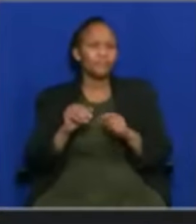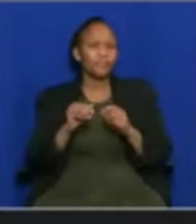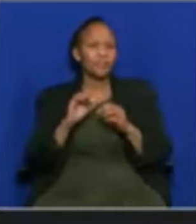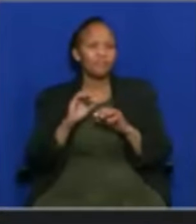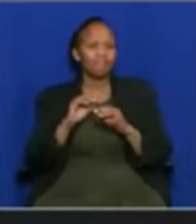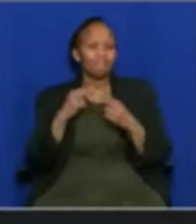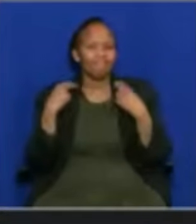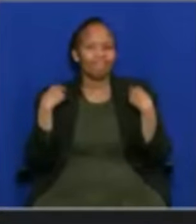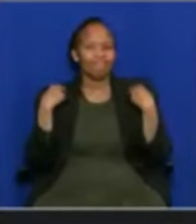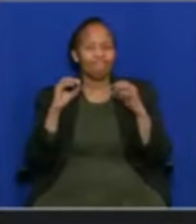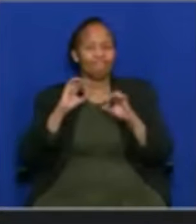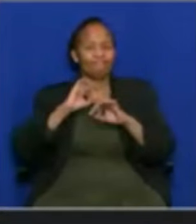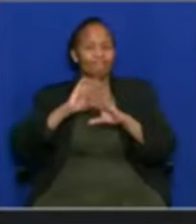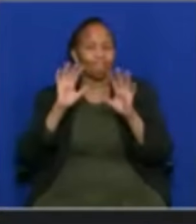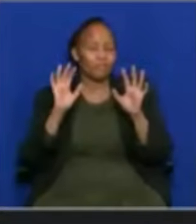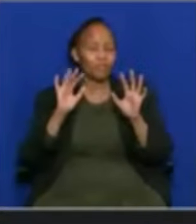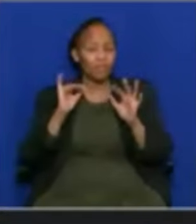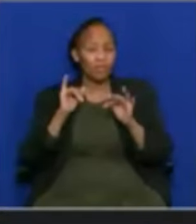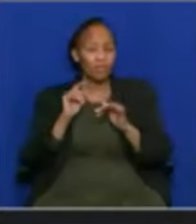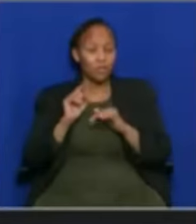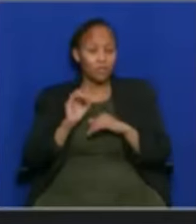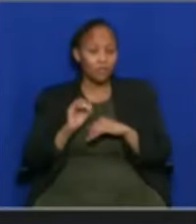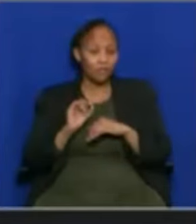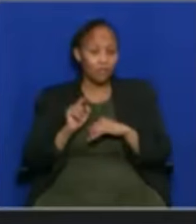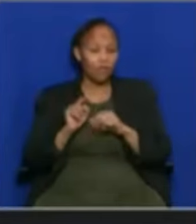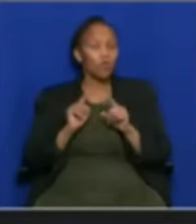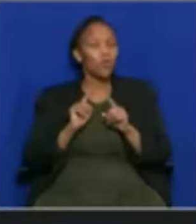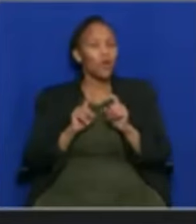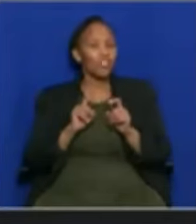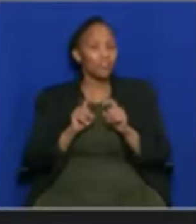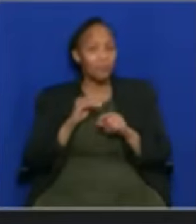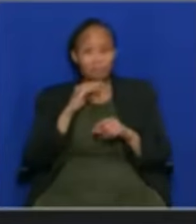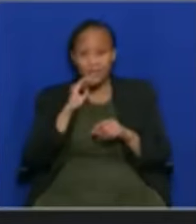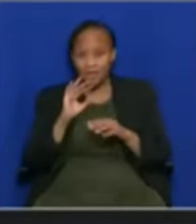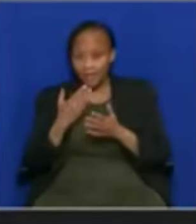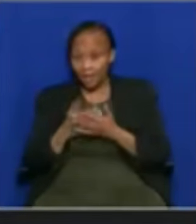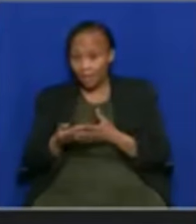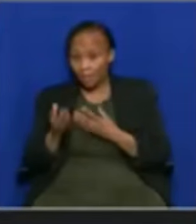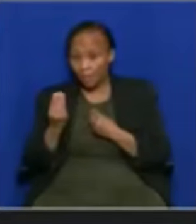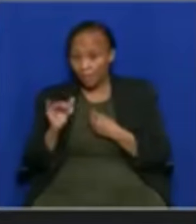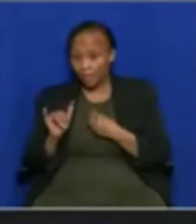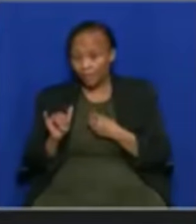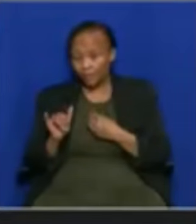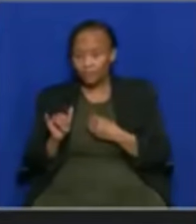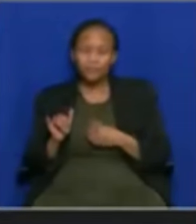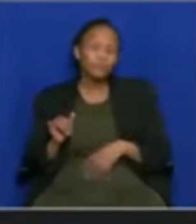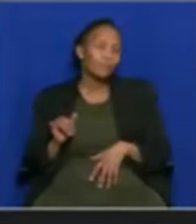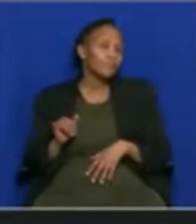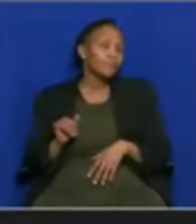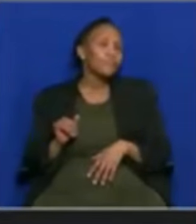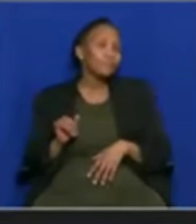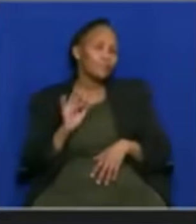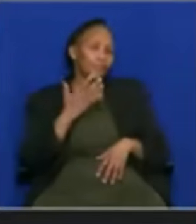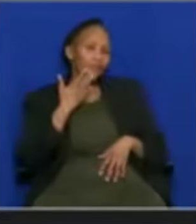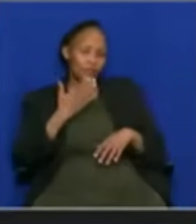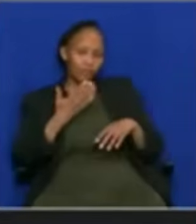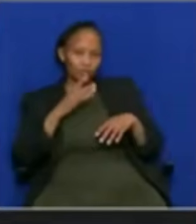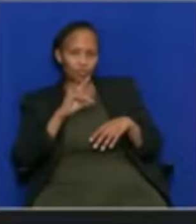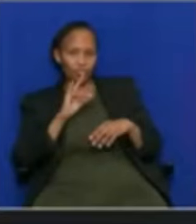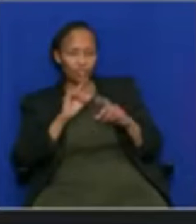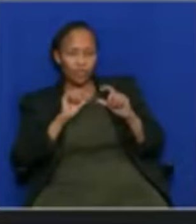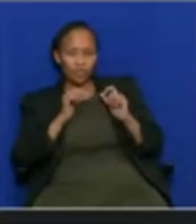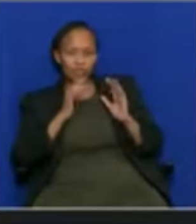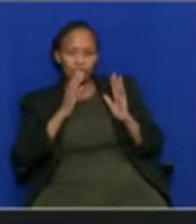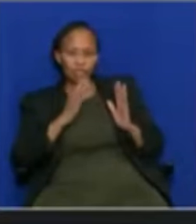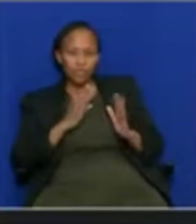question. We will find that. Can I? Yes, please. Thank you, Chair, Commissioners. During the course of the